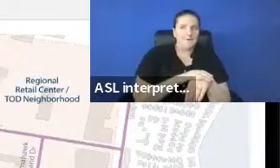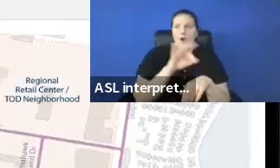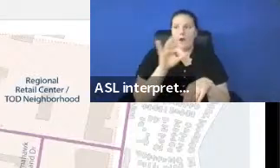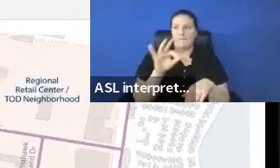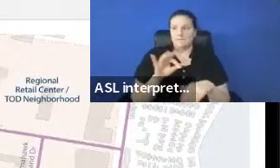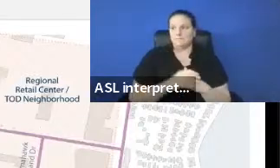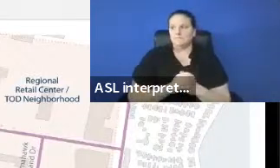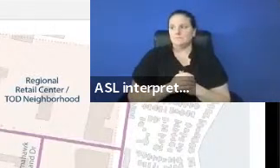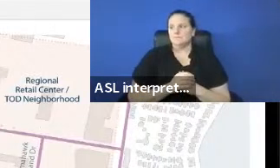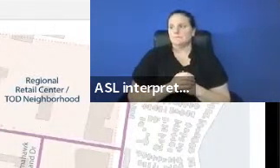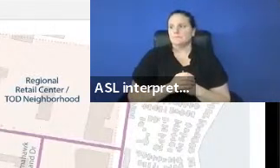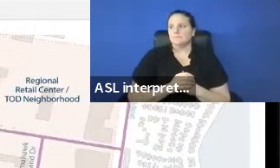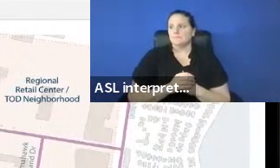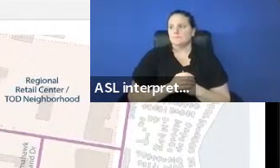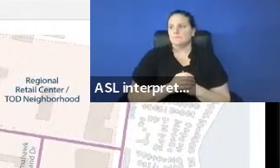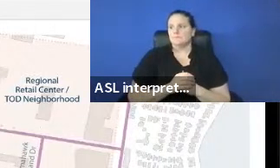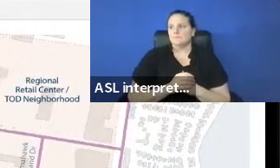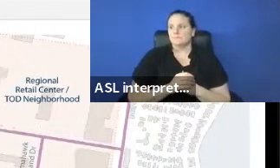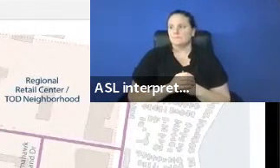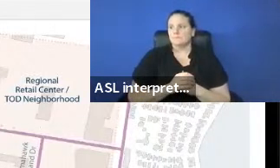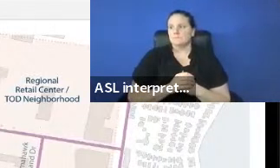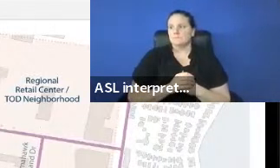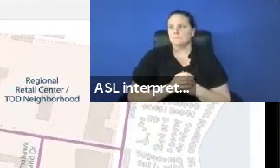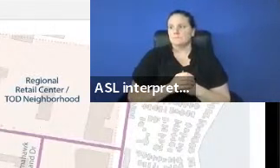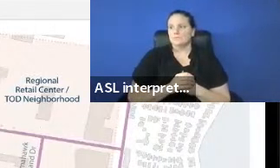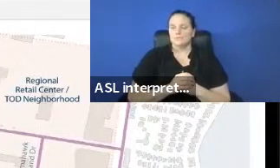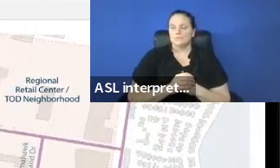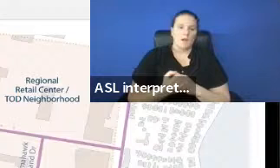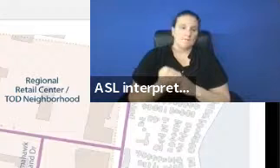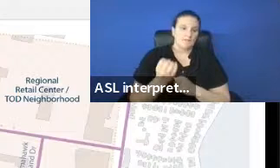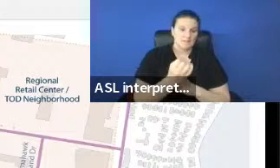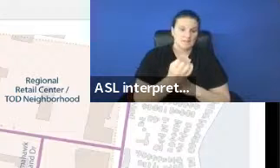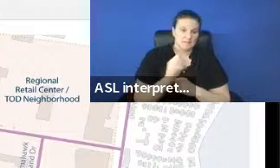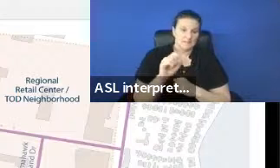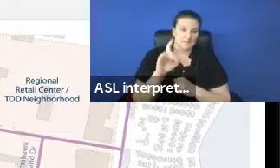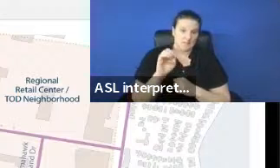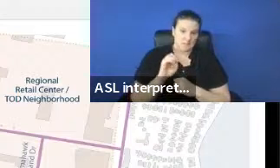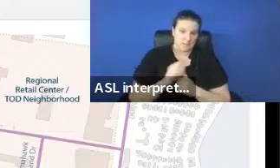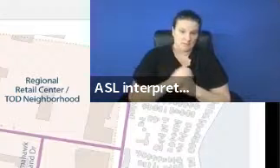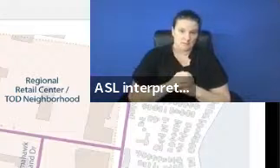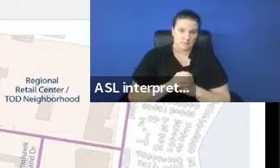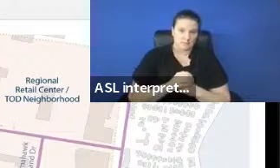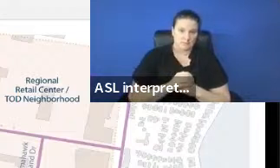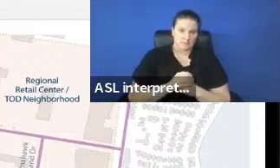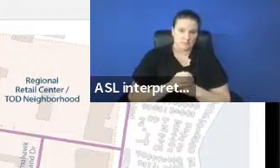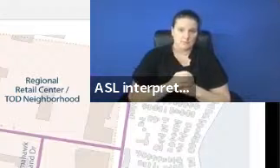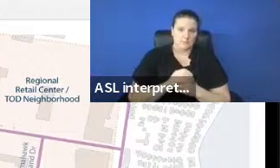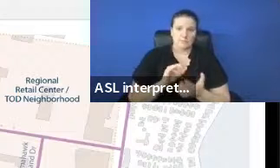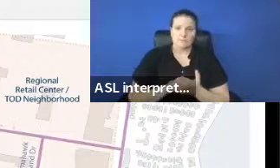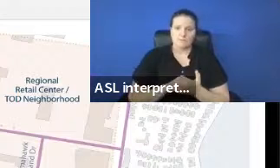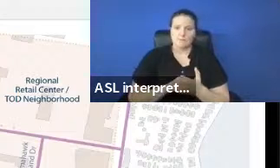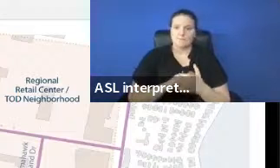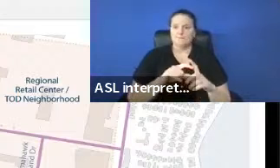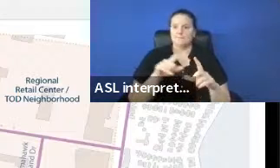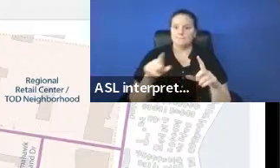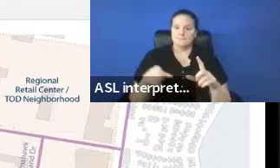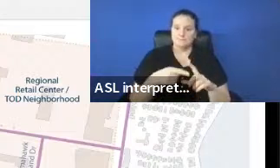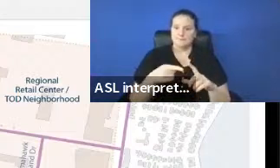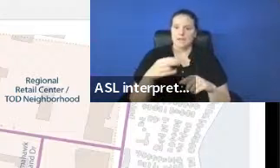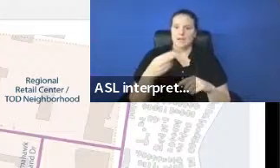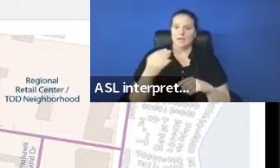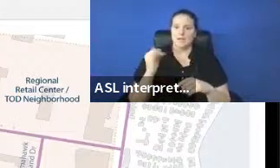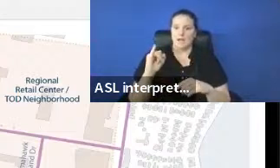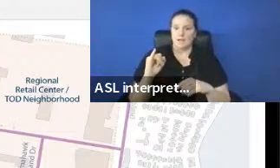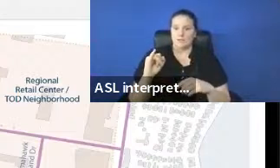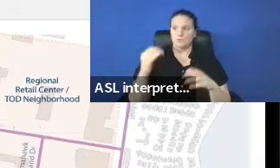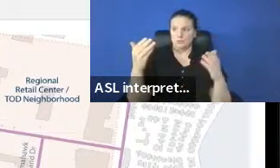off on the east side and would come to the intersection on Hayden Island Drive, which is the